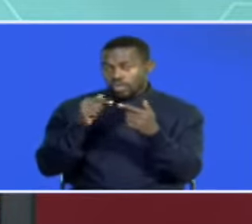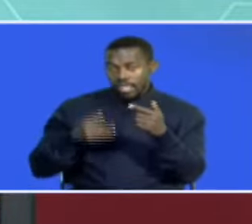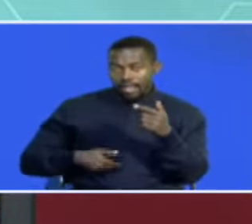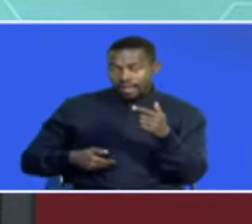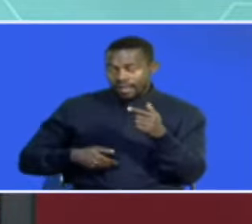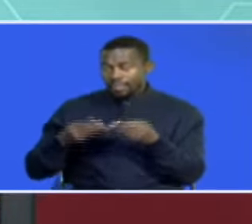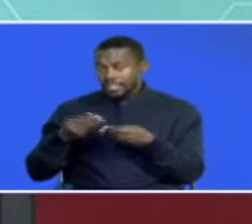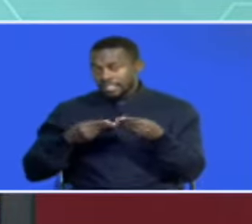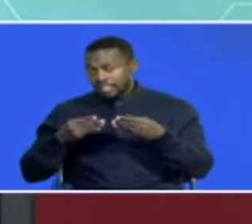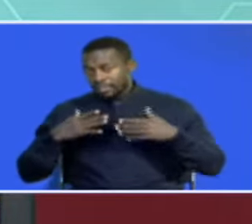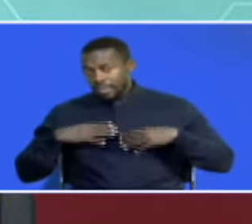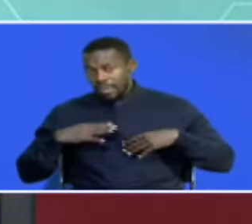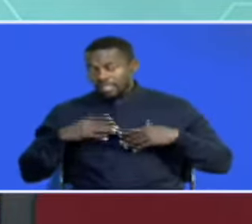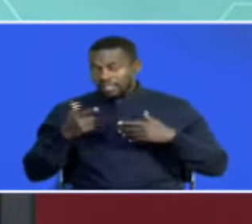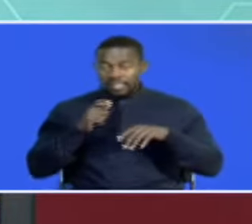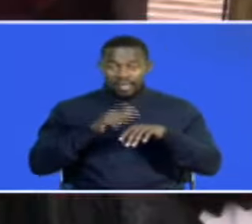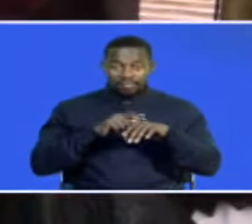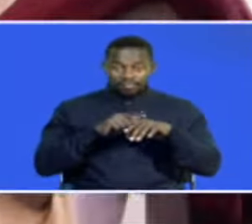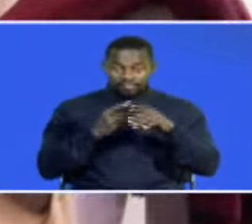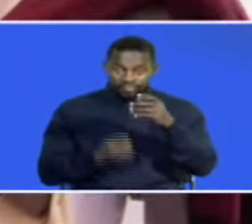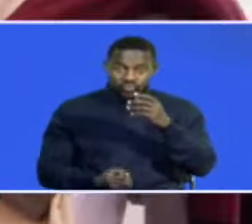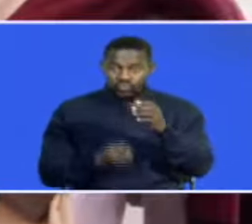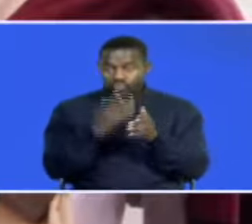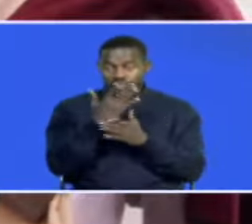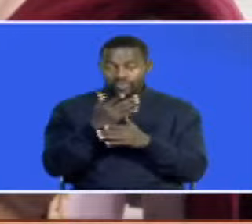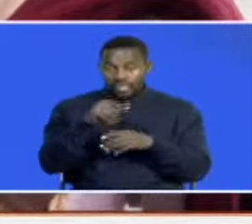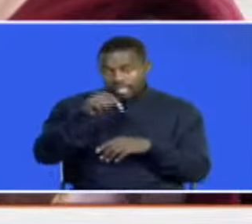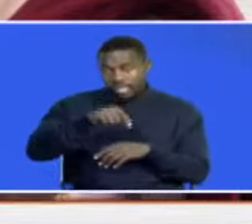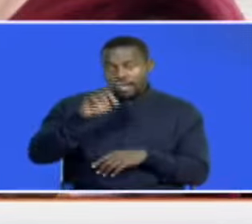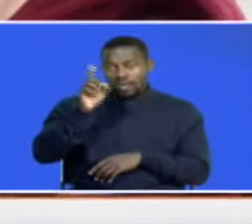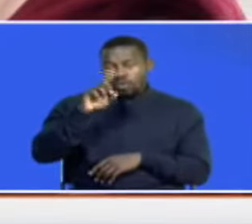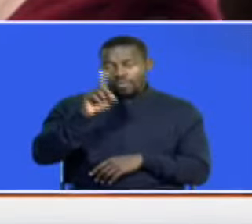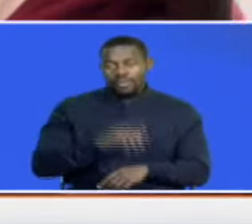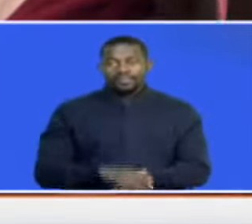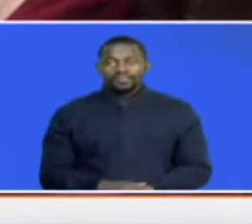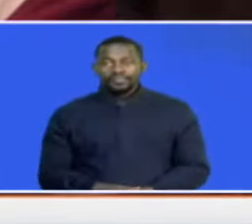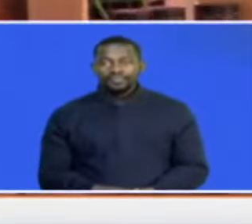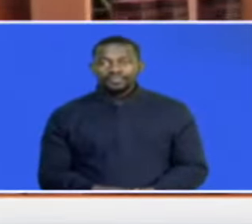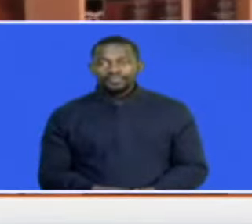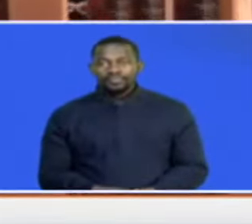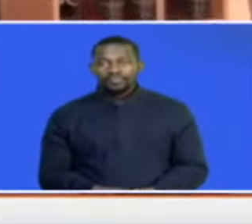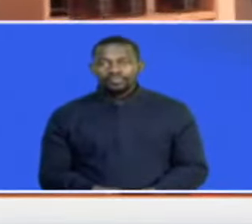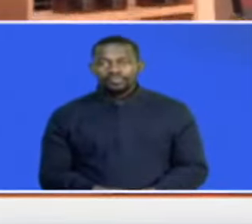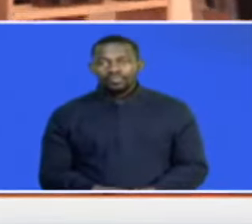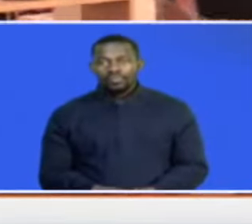entrepreneurs during a product exhibition event held right here in Nairobi.